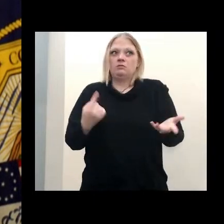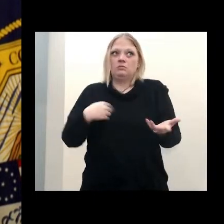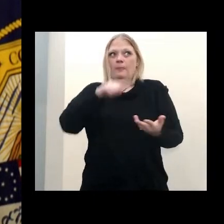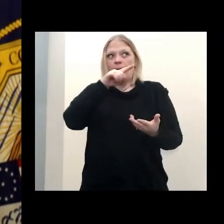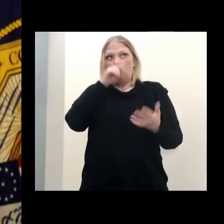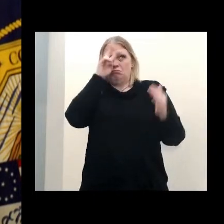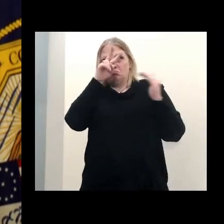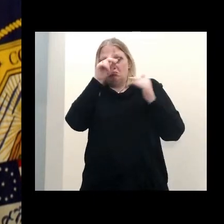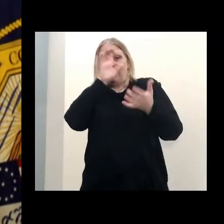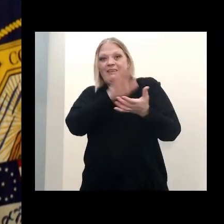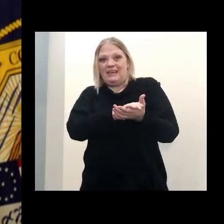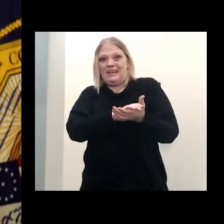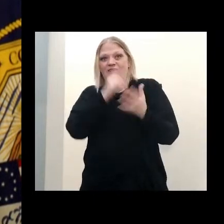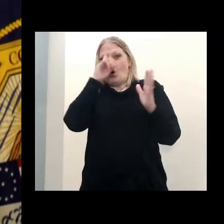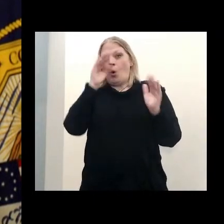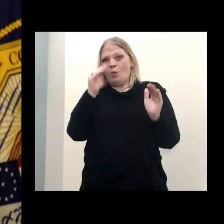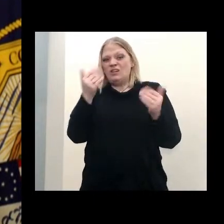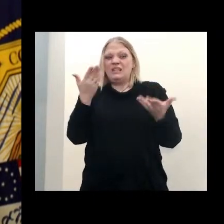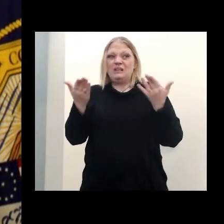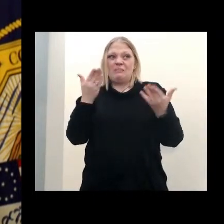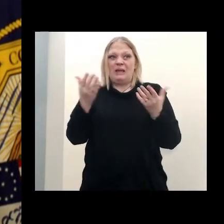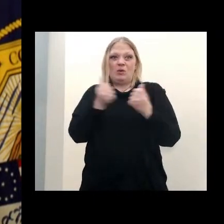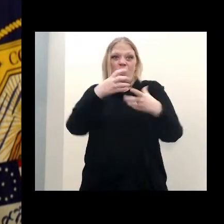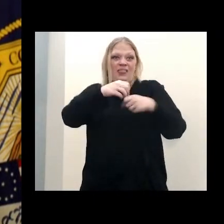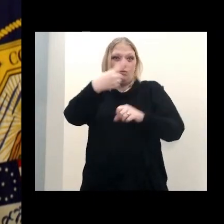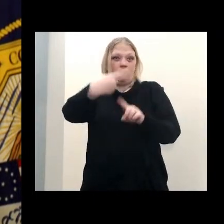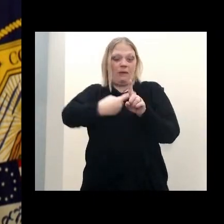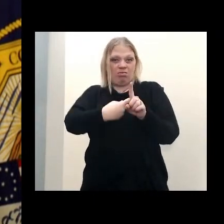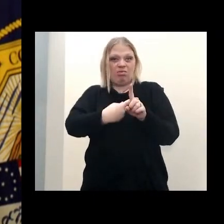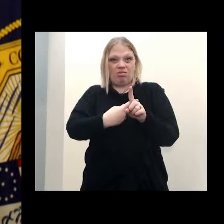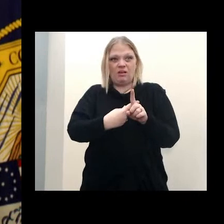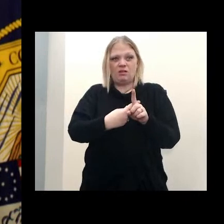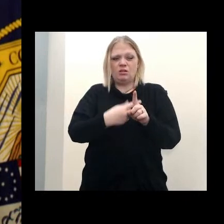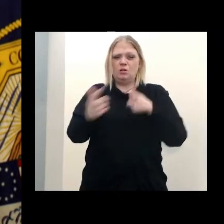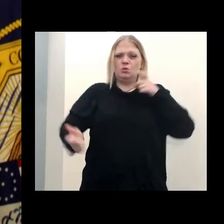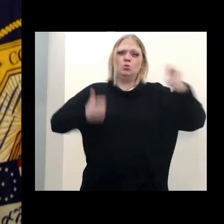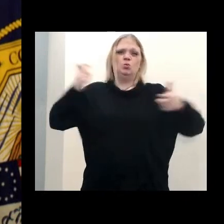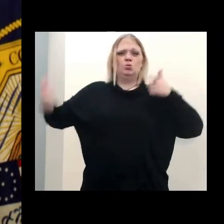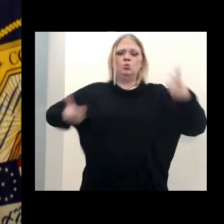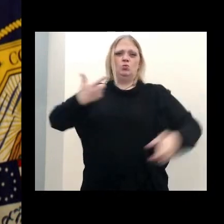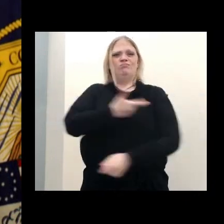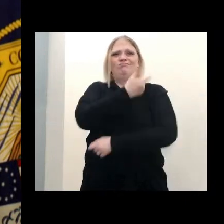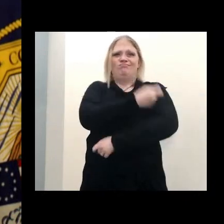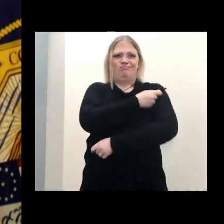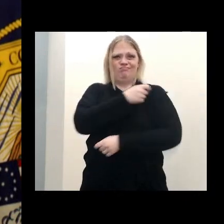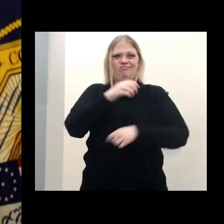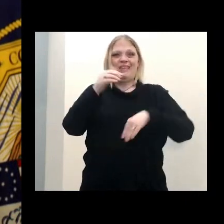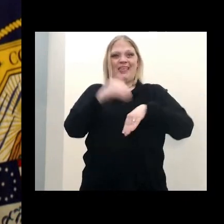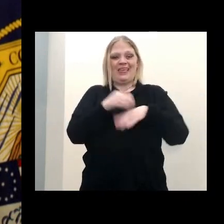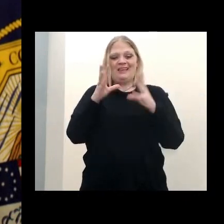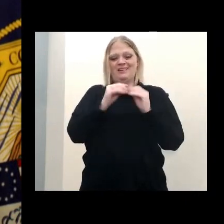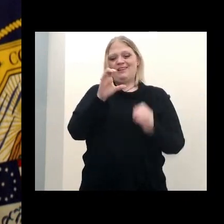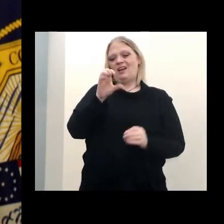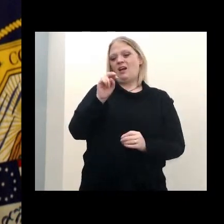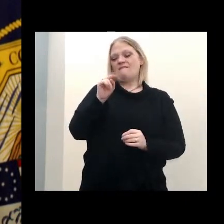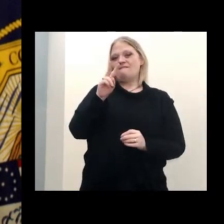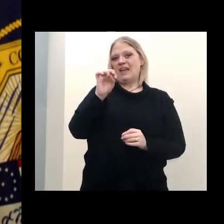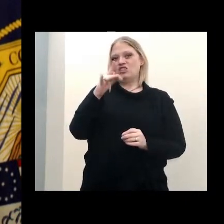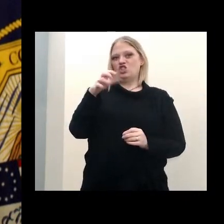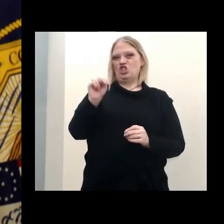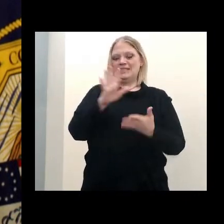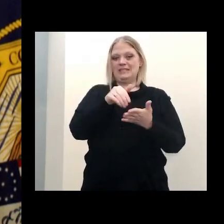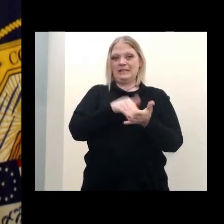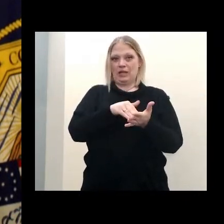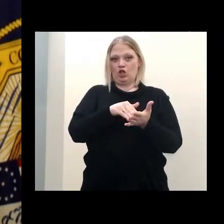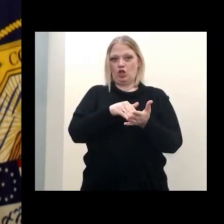believe, hopefully within a month, we'll have a super mass vaccination site open at the convention center with a